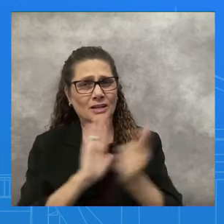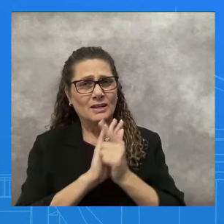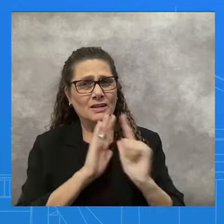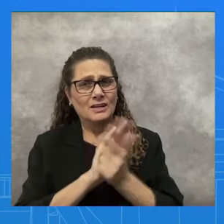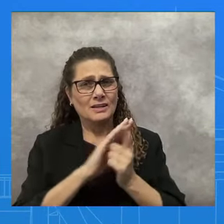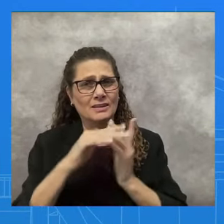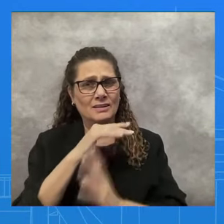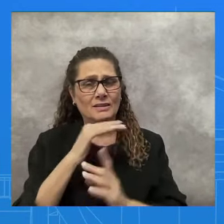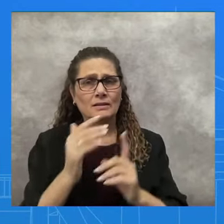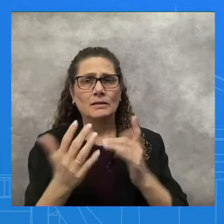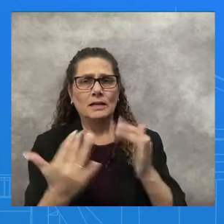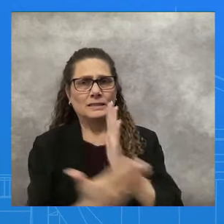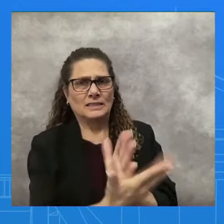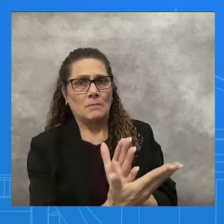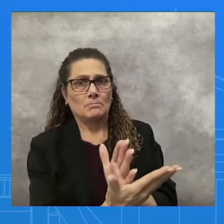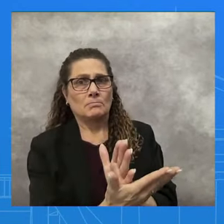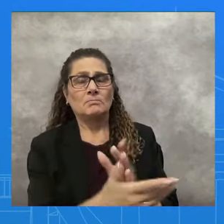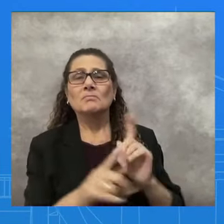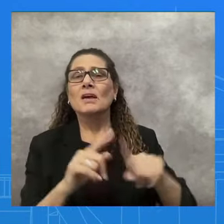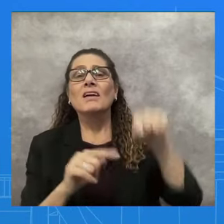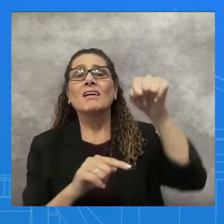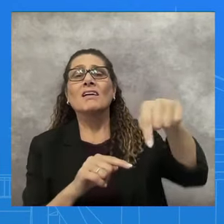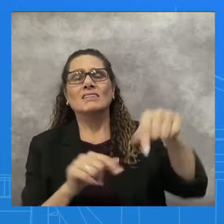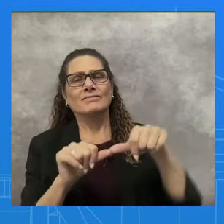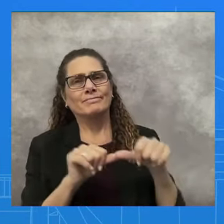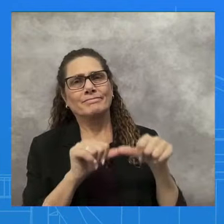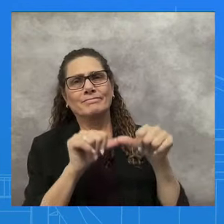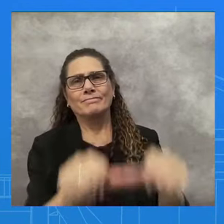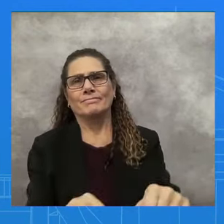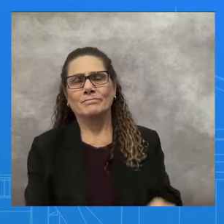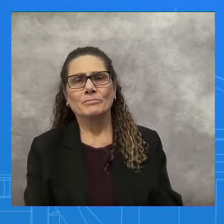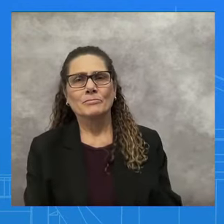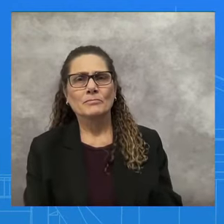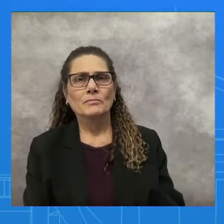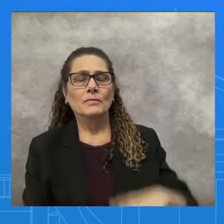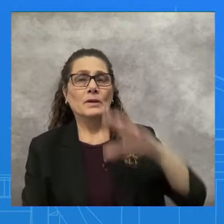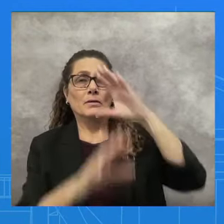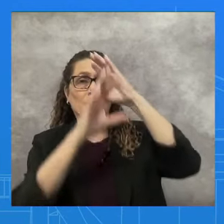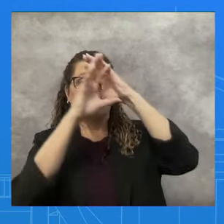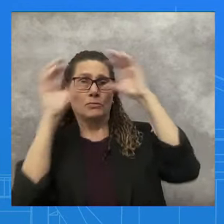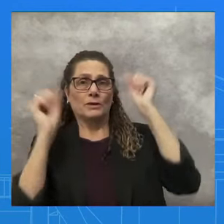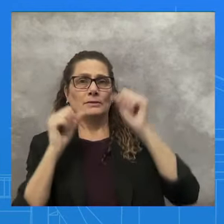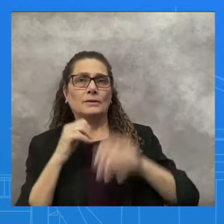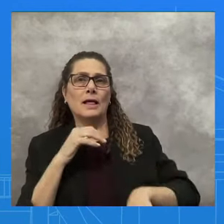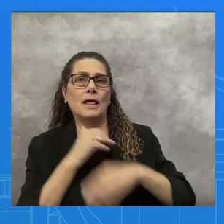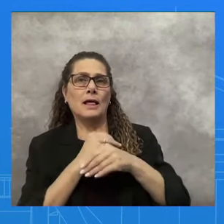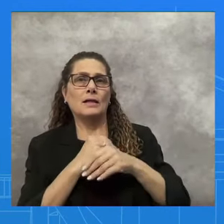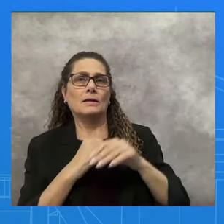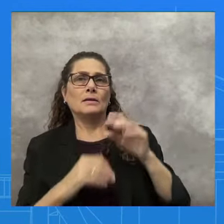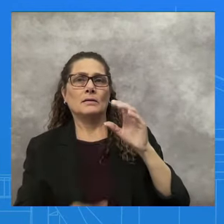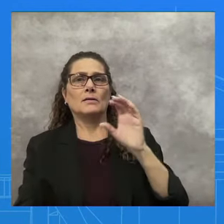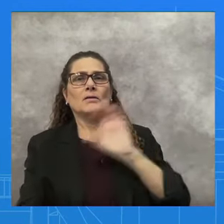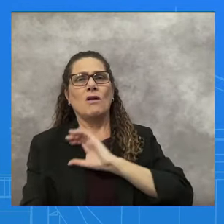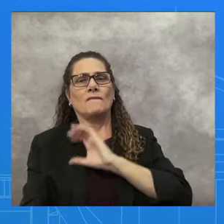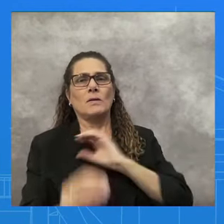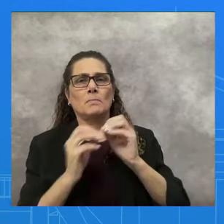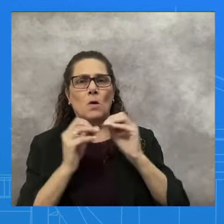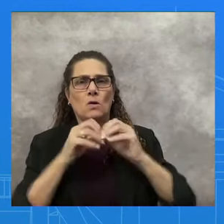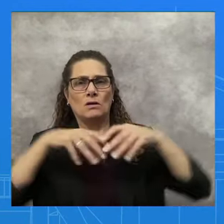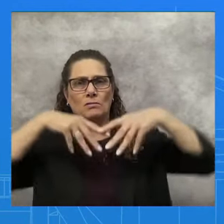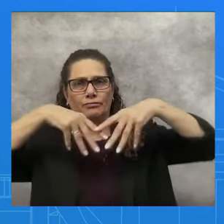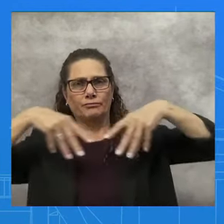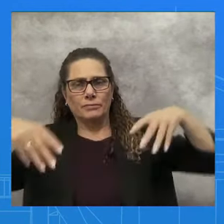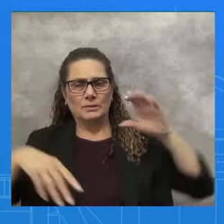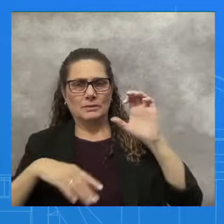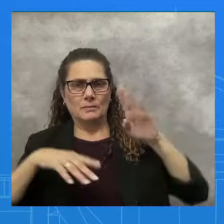work really hard. The president has added more CBP, more patrol officers on the border, but you